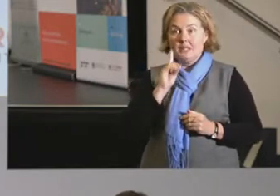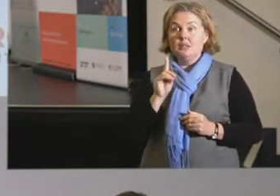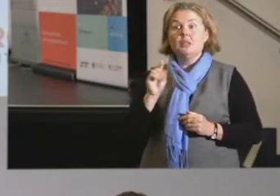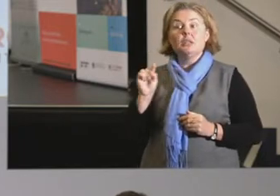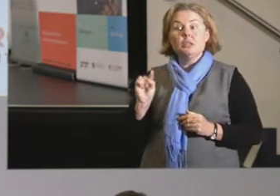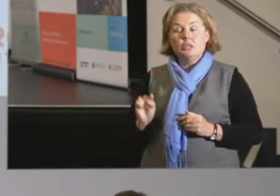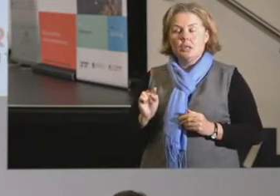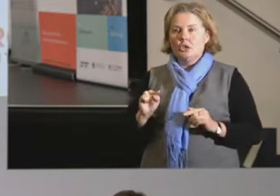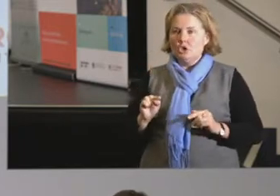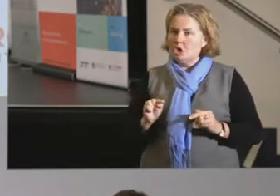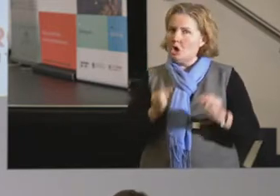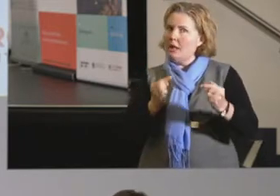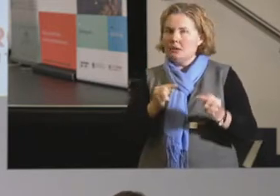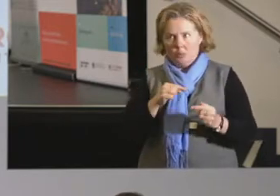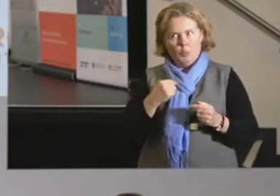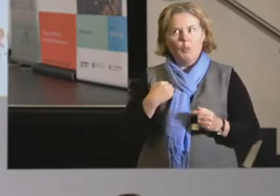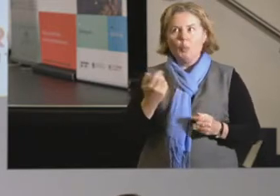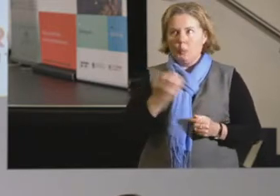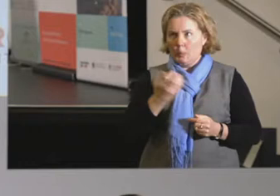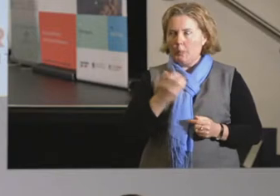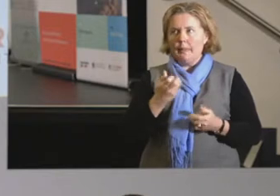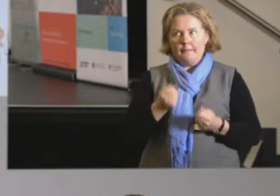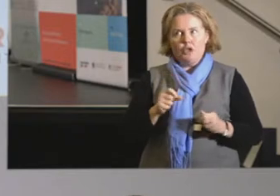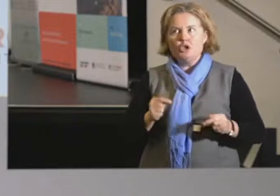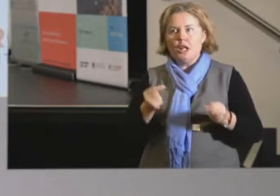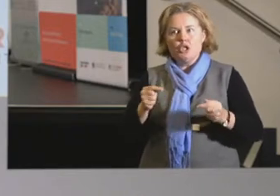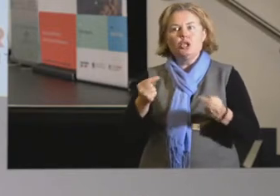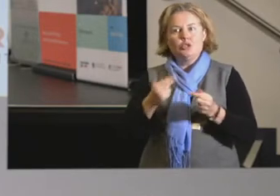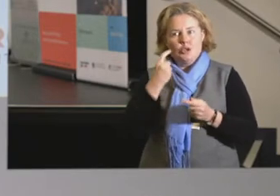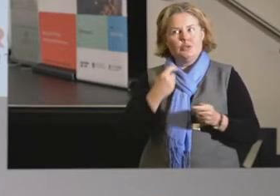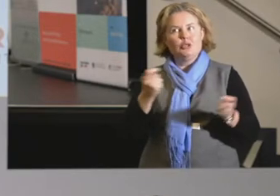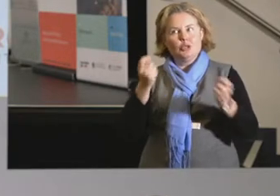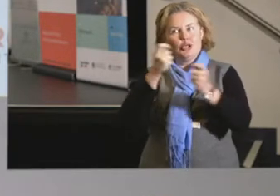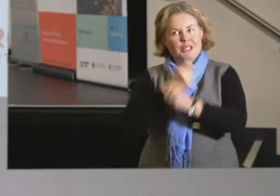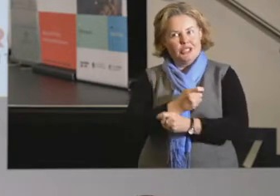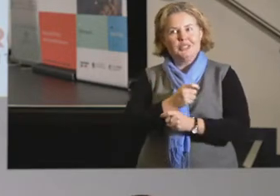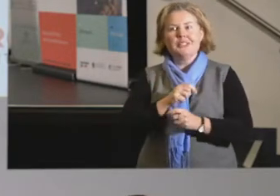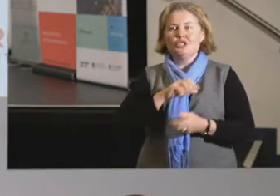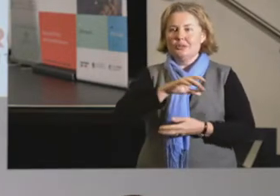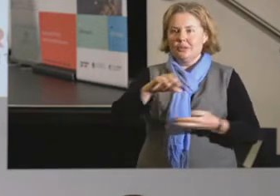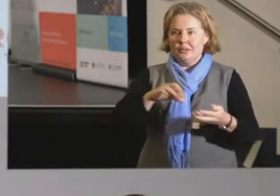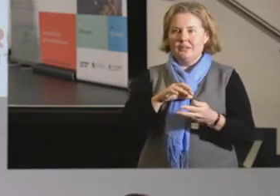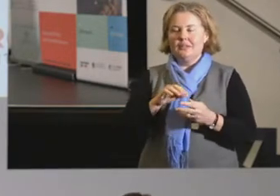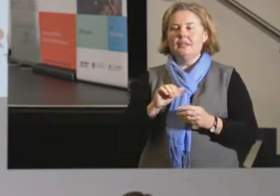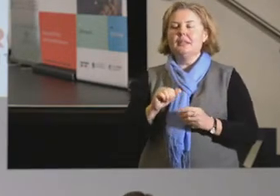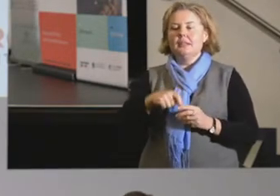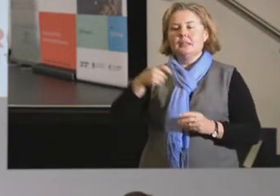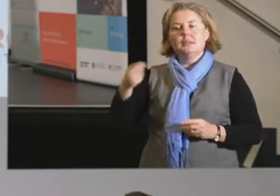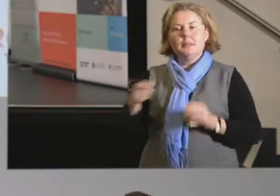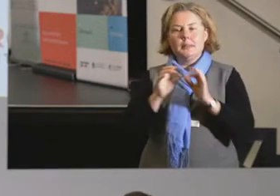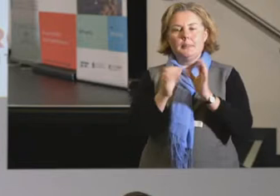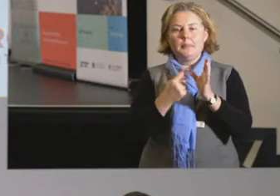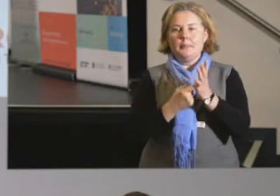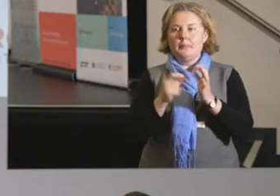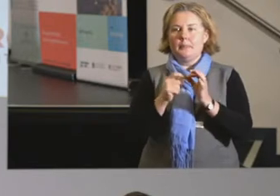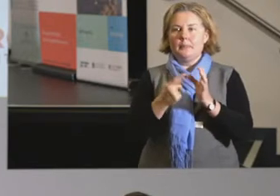challenges this offers to us in our final reflections. Next to Srilatha is Barbra Thomas. And again, I